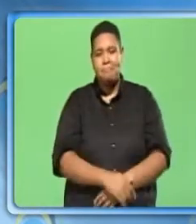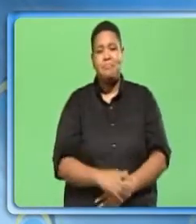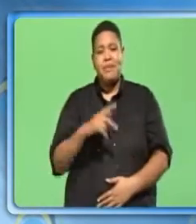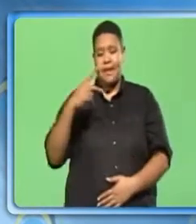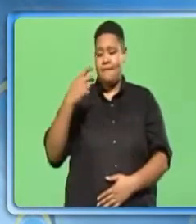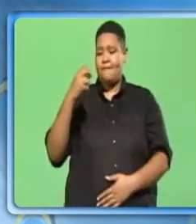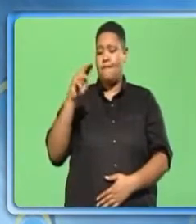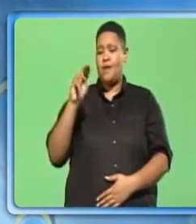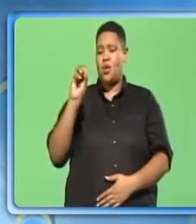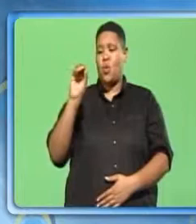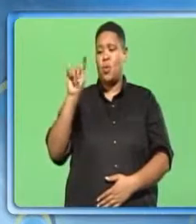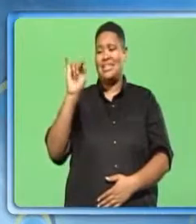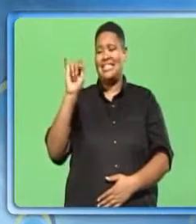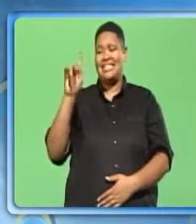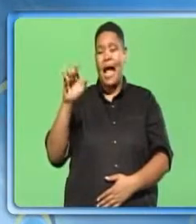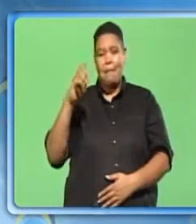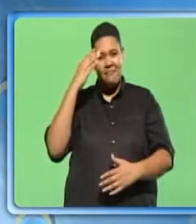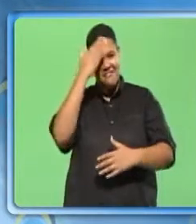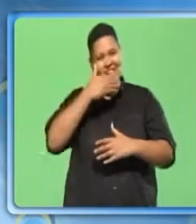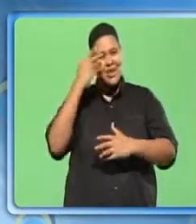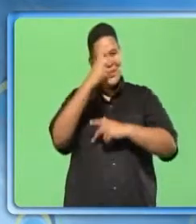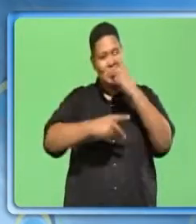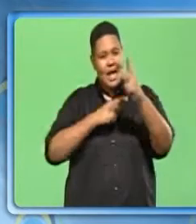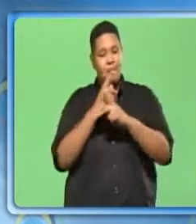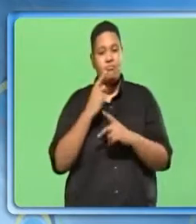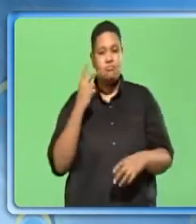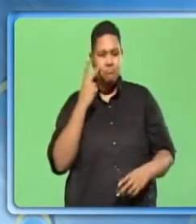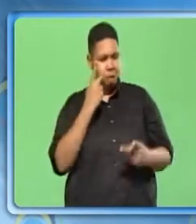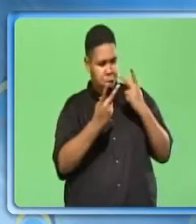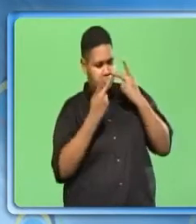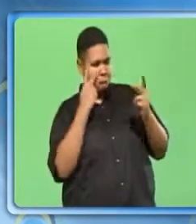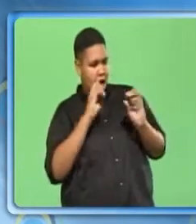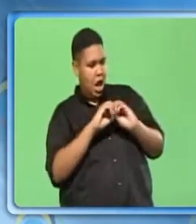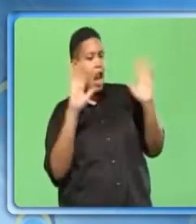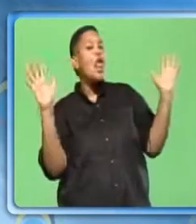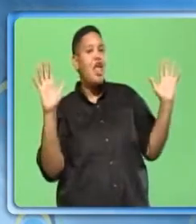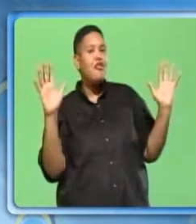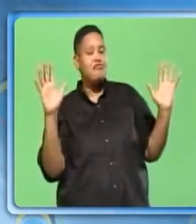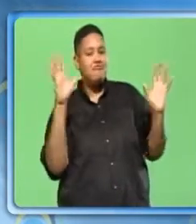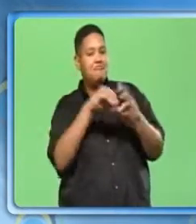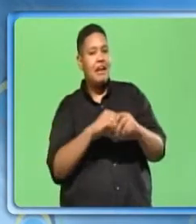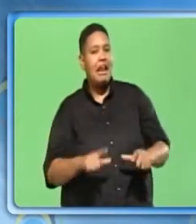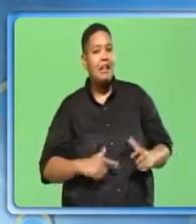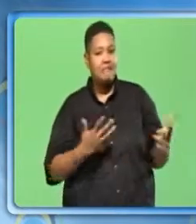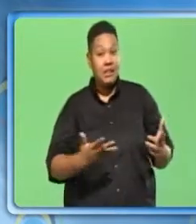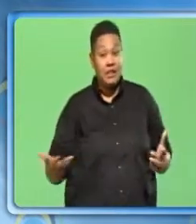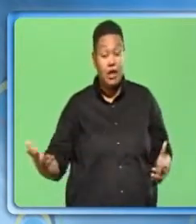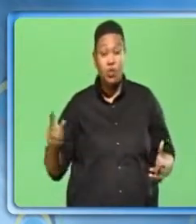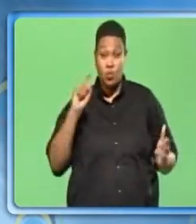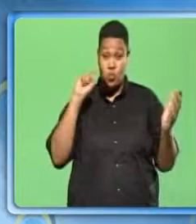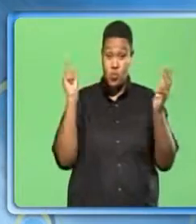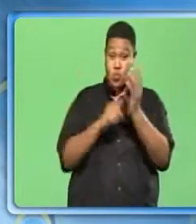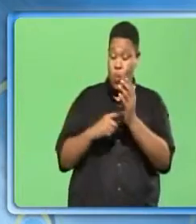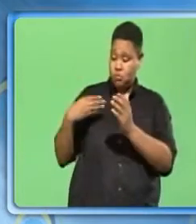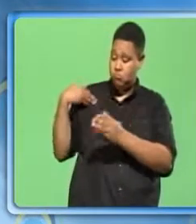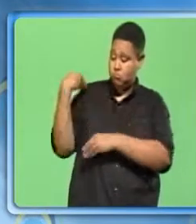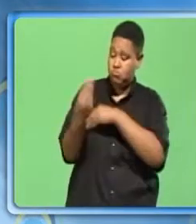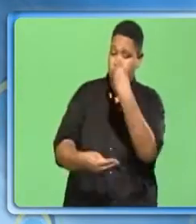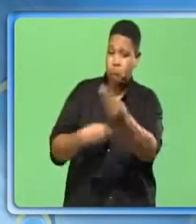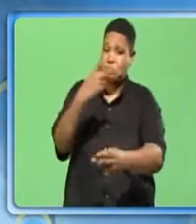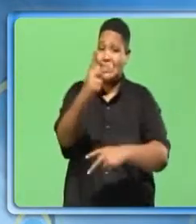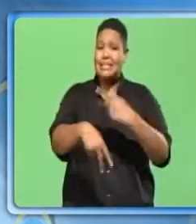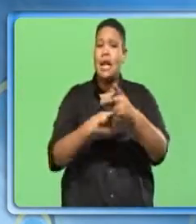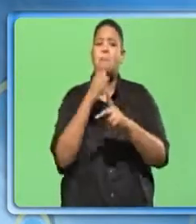Phenotype, the observable characteristics of an organism. Note that the genotype can be influenced by